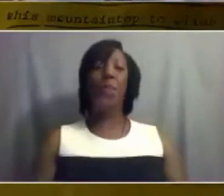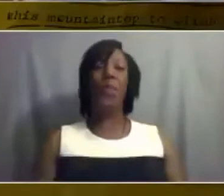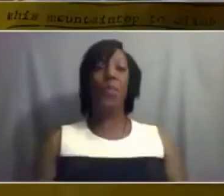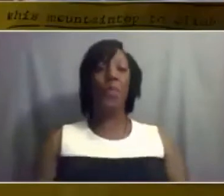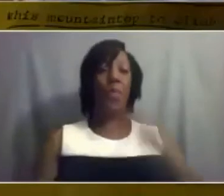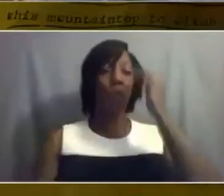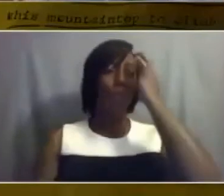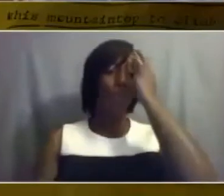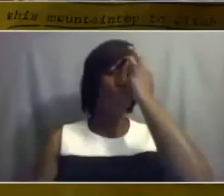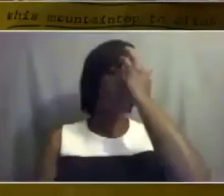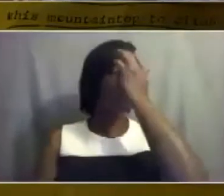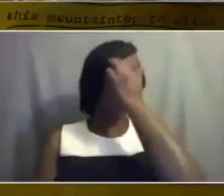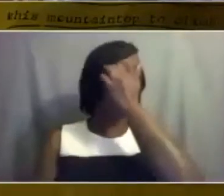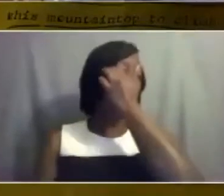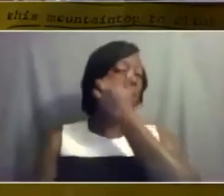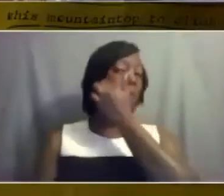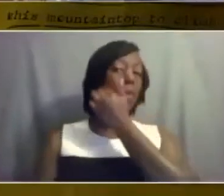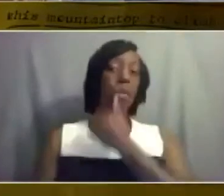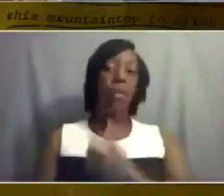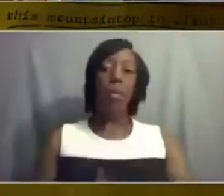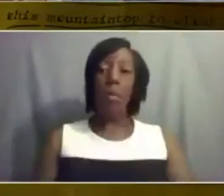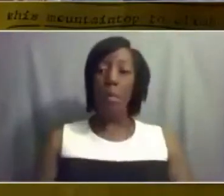Mm-hmm. Absolutely. Corrine, did you want to?